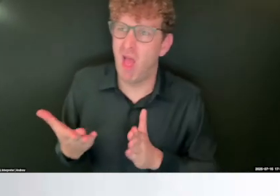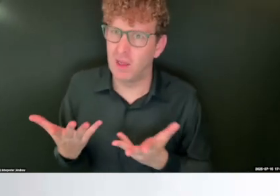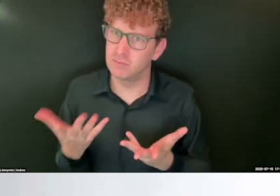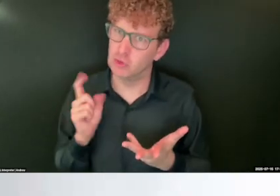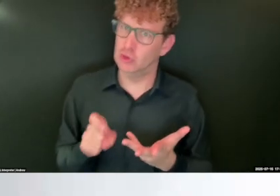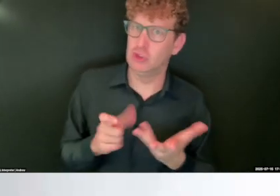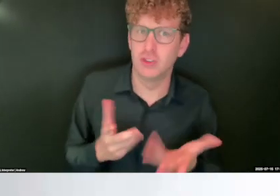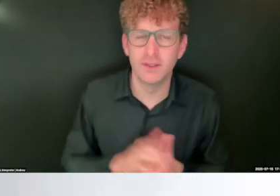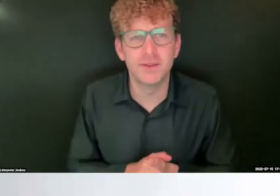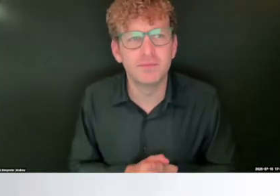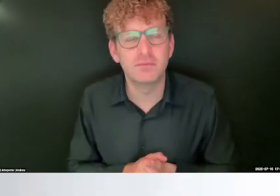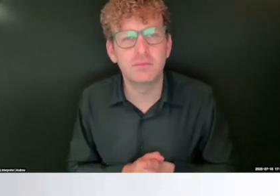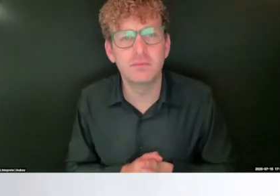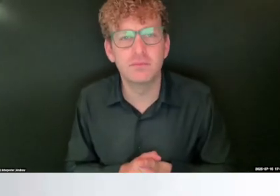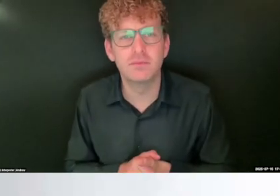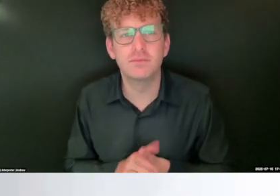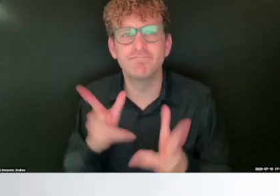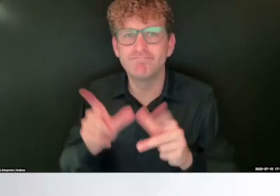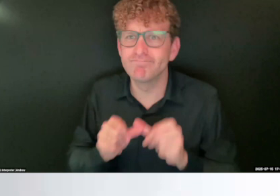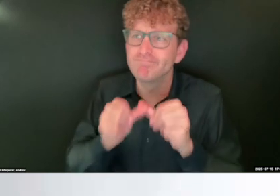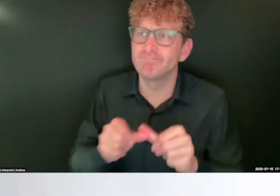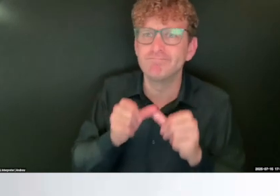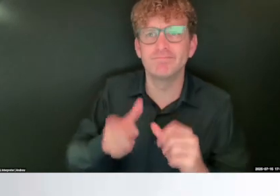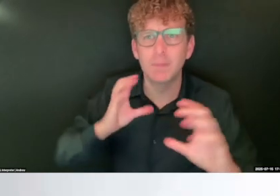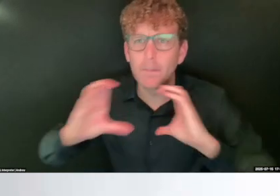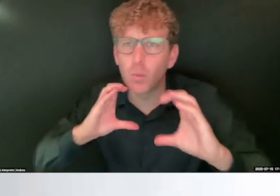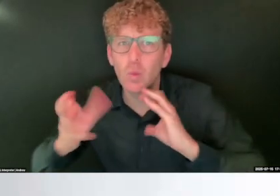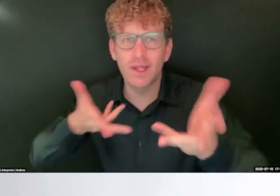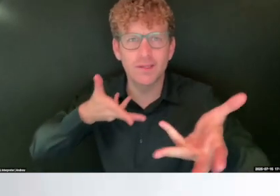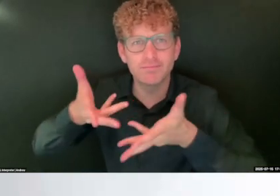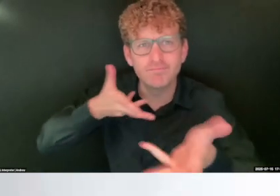foster ongoing communication between staff and community.